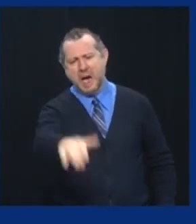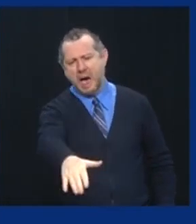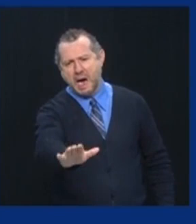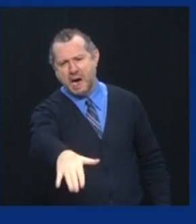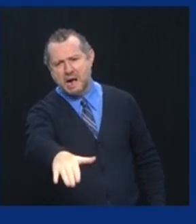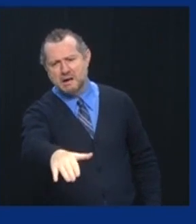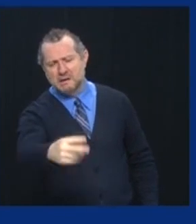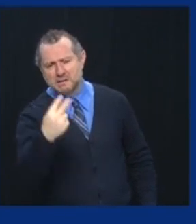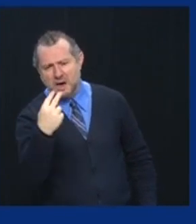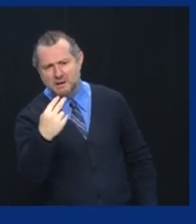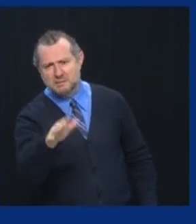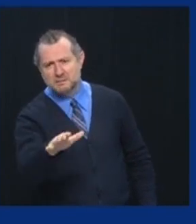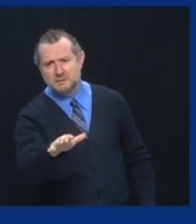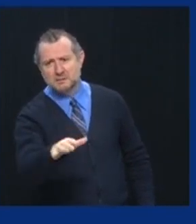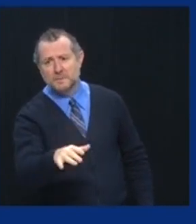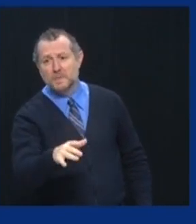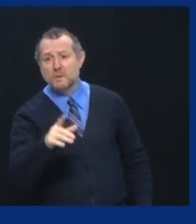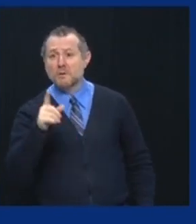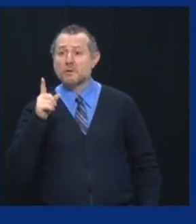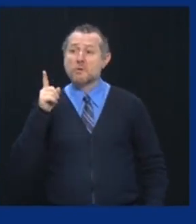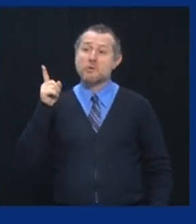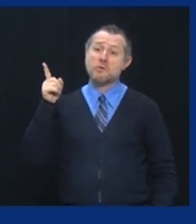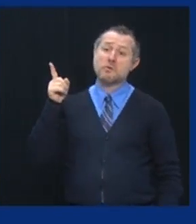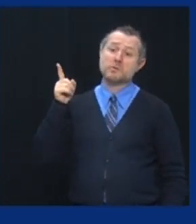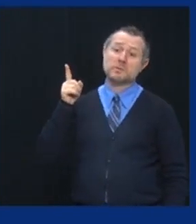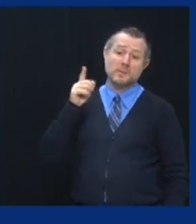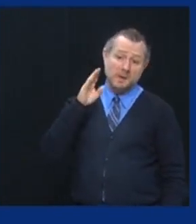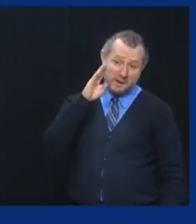On the hospitals, 1A